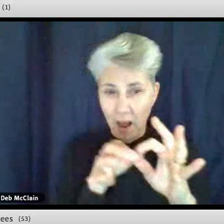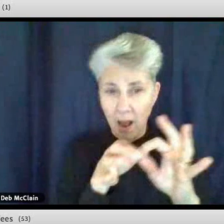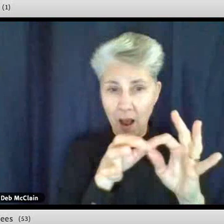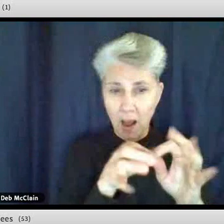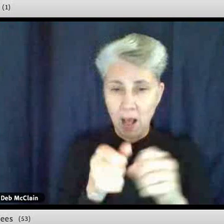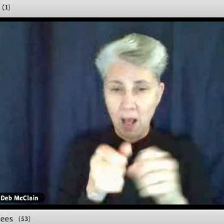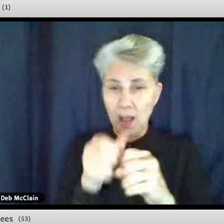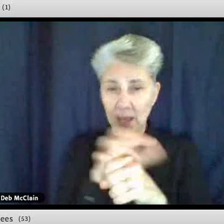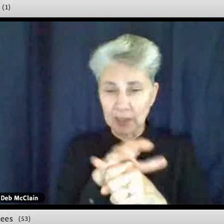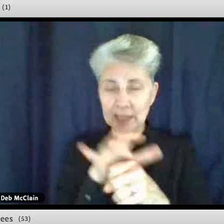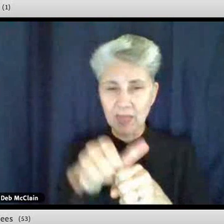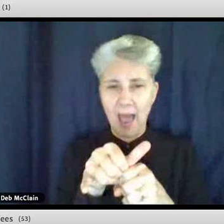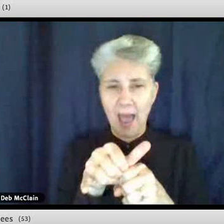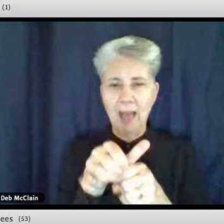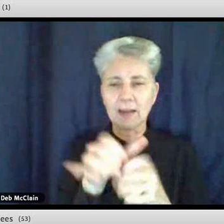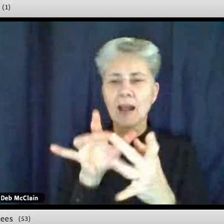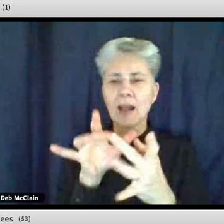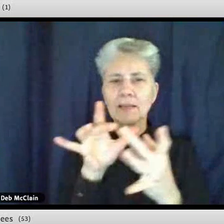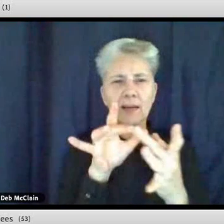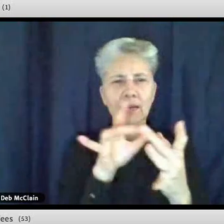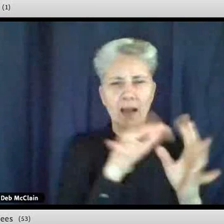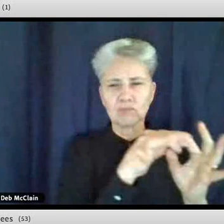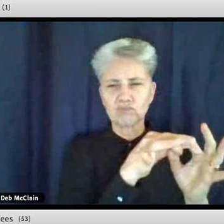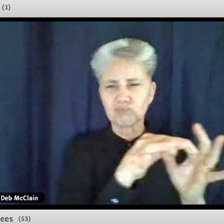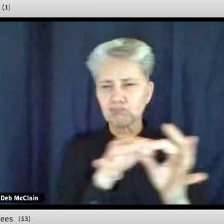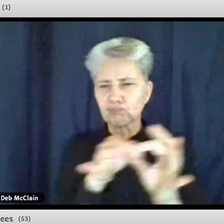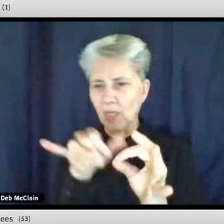given illness has been in contact.